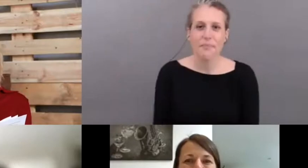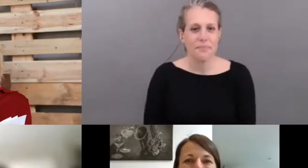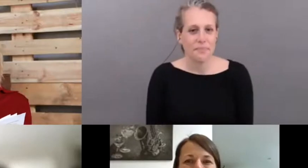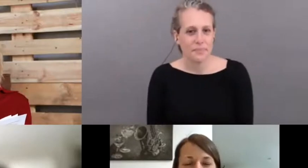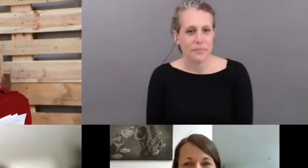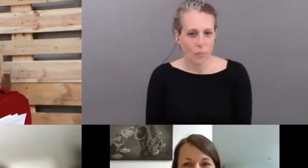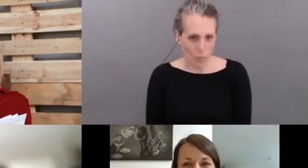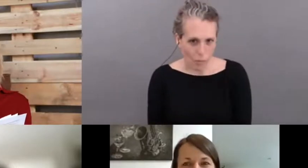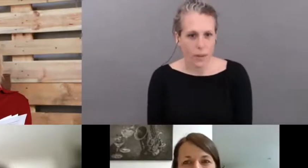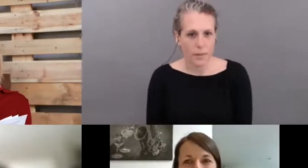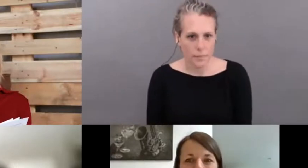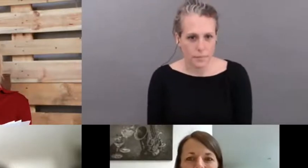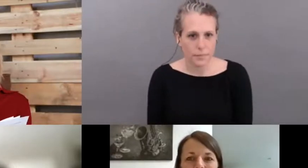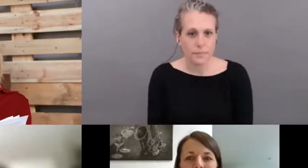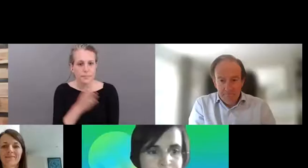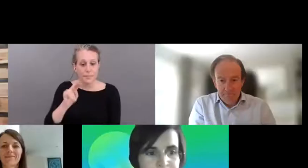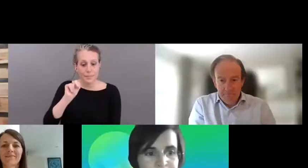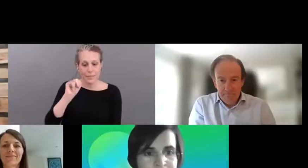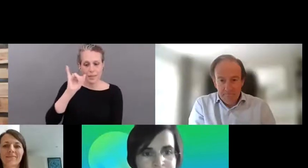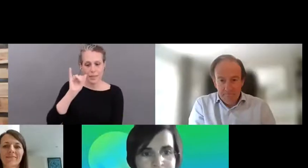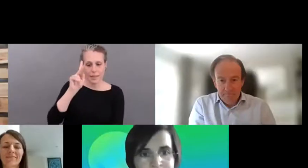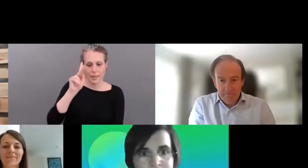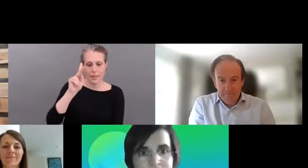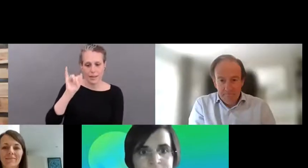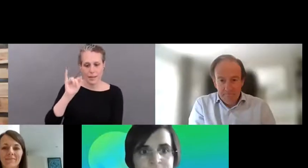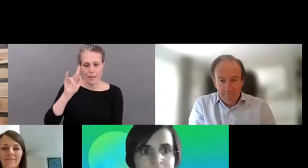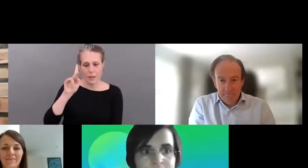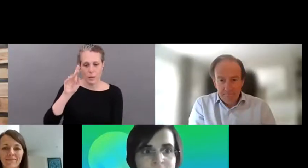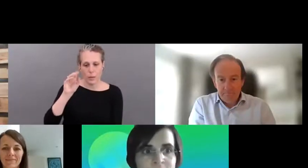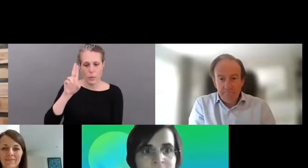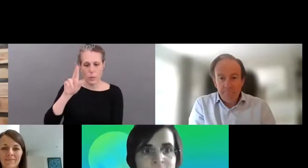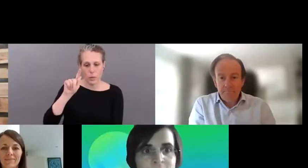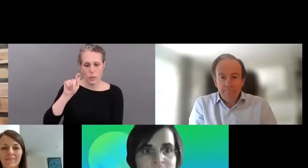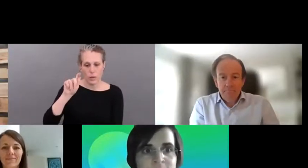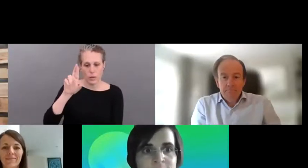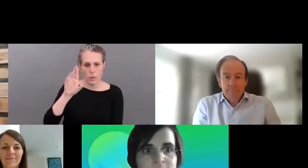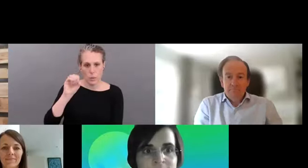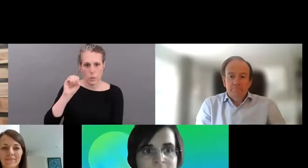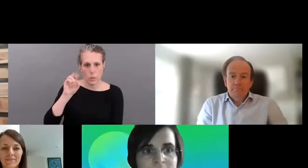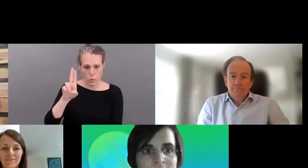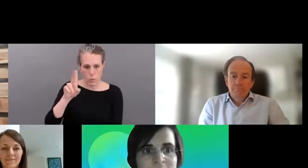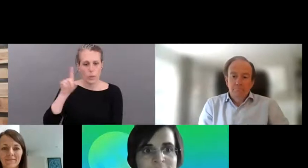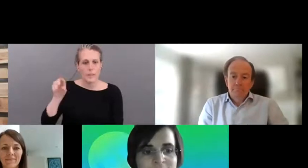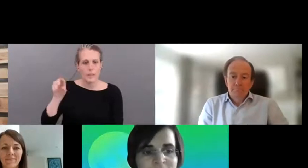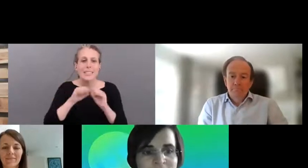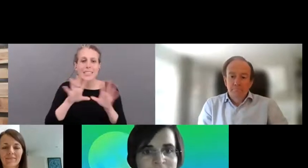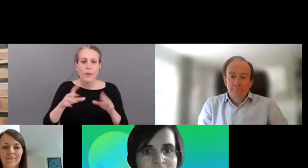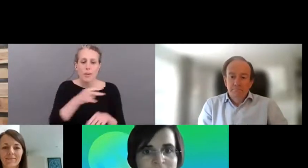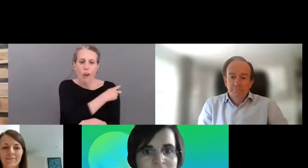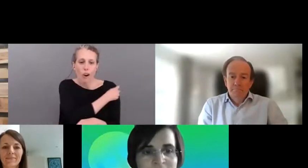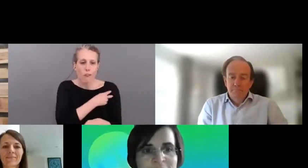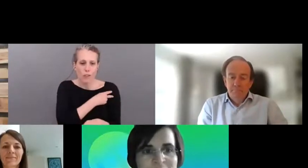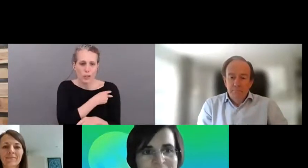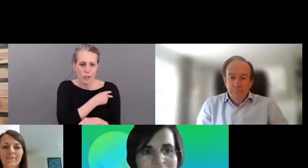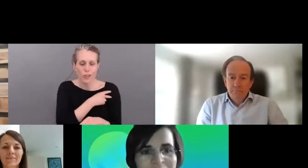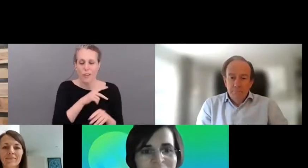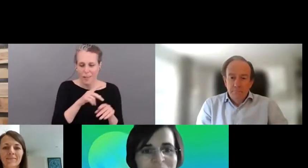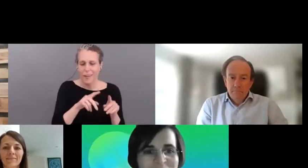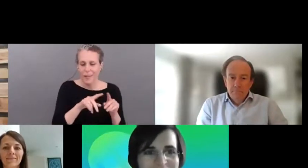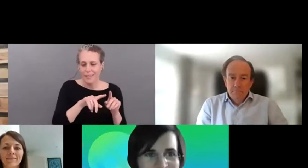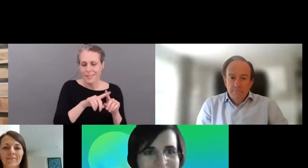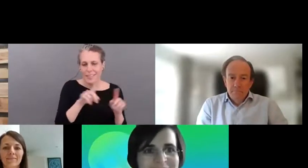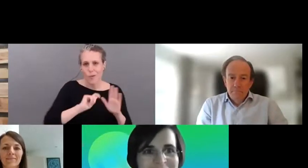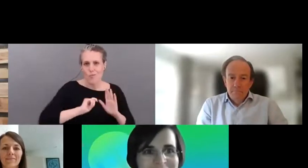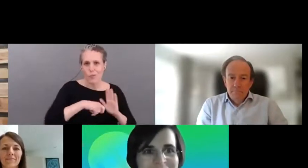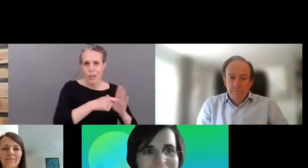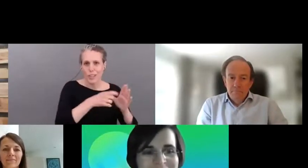and nikki kutru outreach and dissemination officer at play green project hello